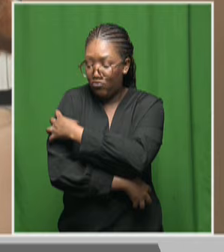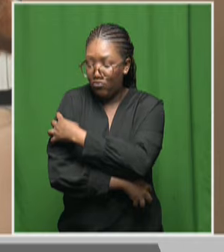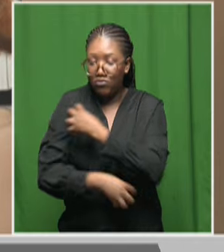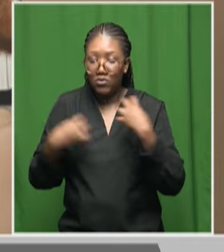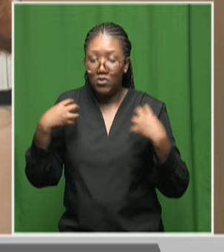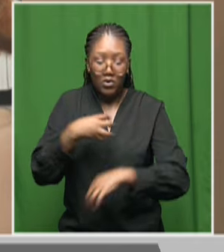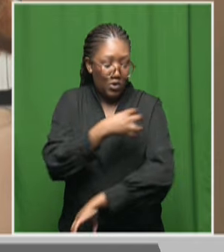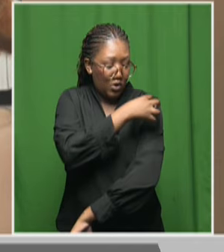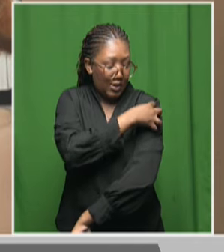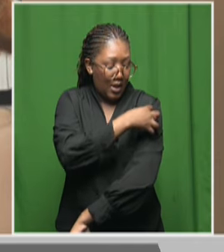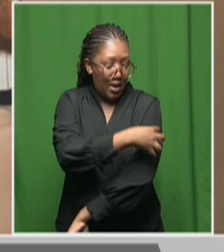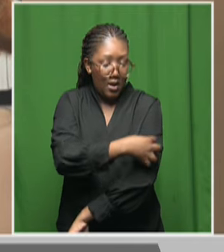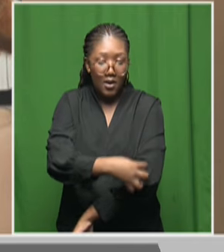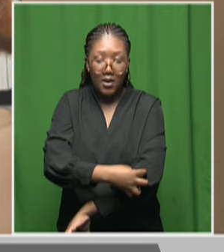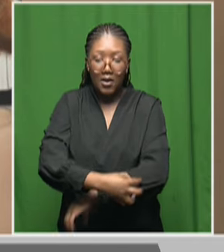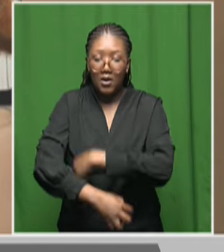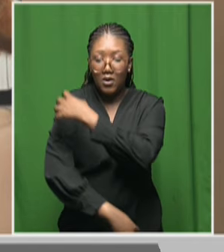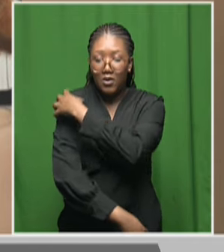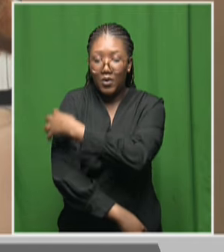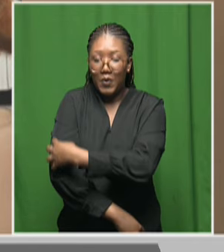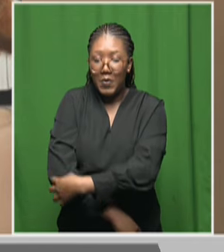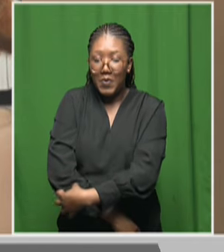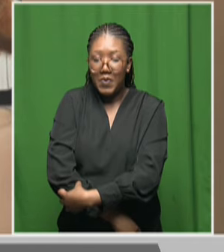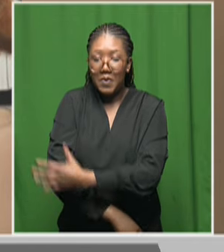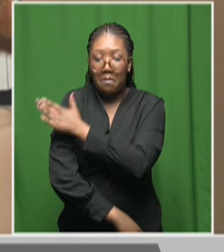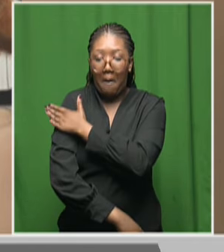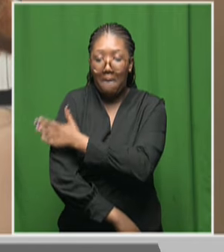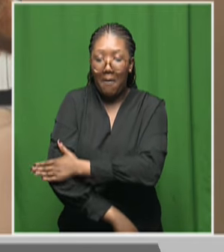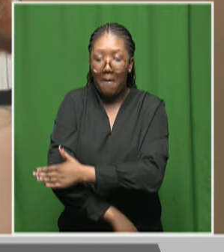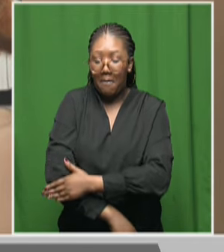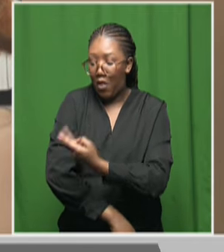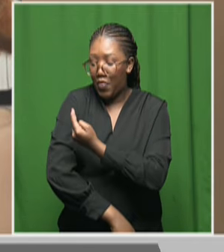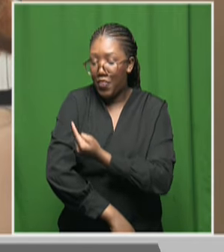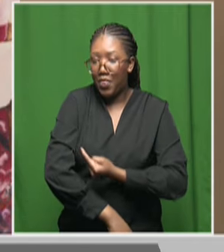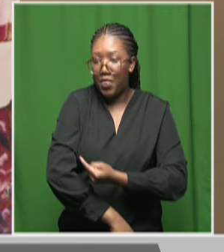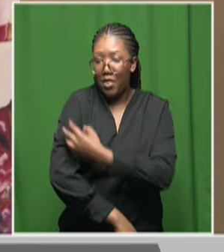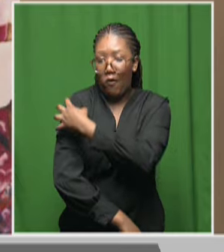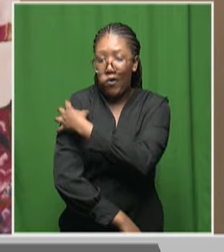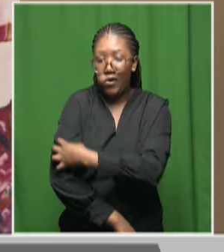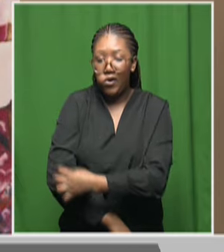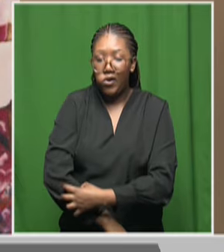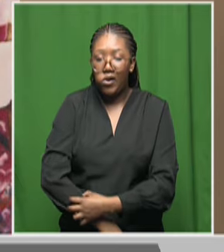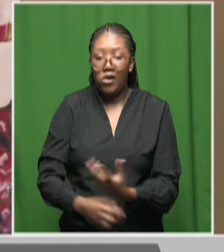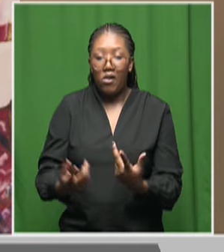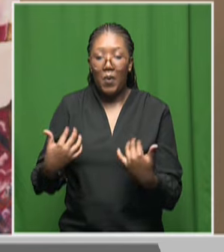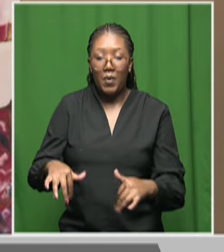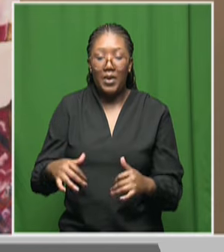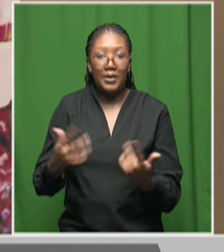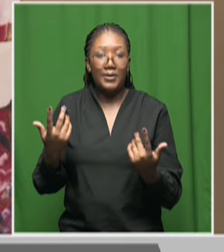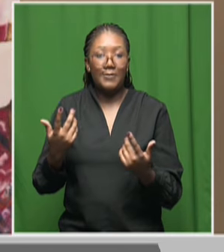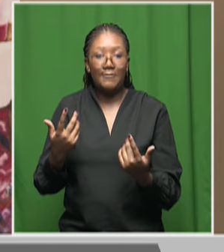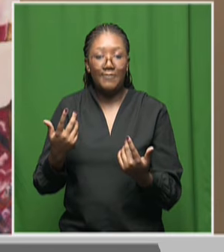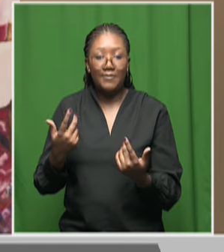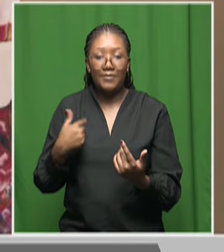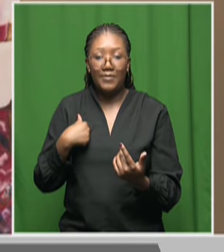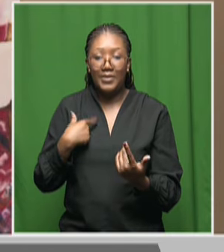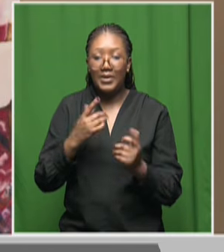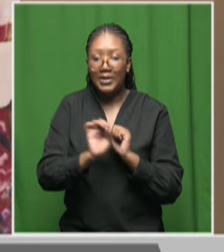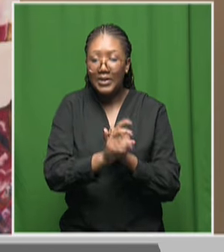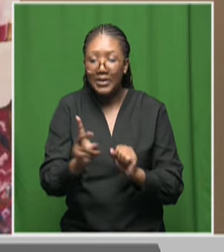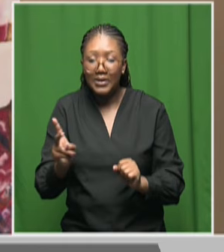skin. So that was incredible to see. Then we have various drawing mediums. There's pastel drawings, there's